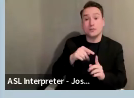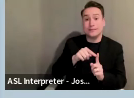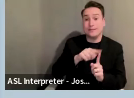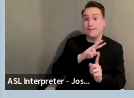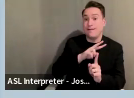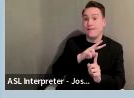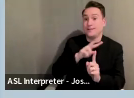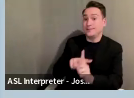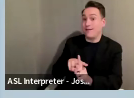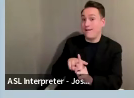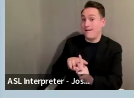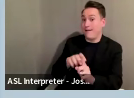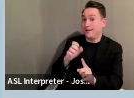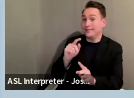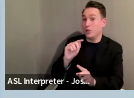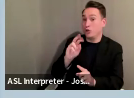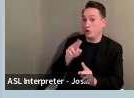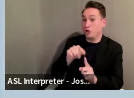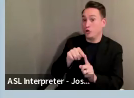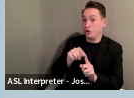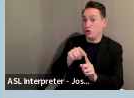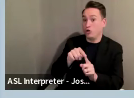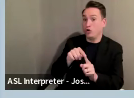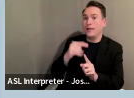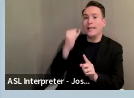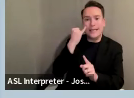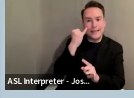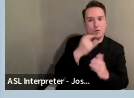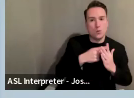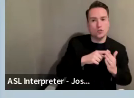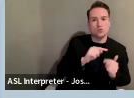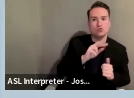it, become the trust of the current executor.